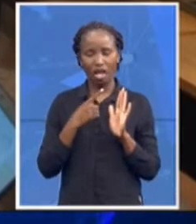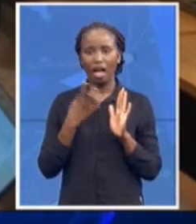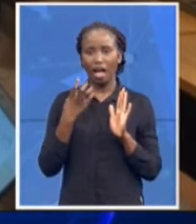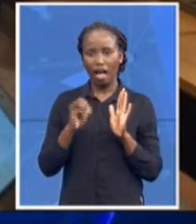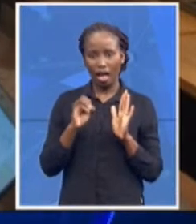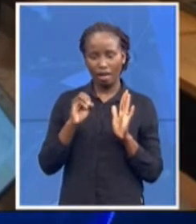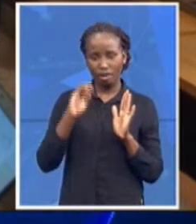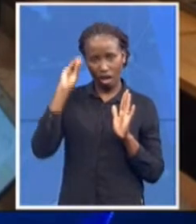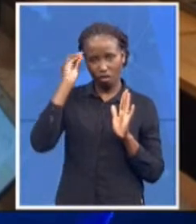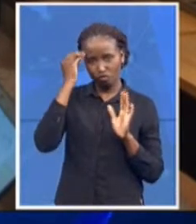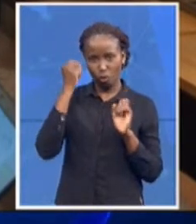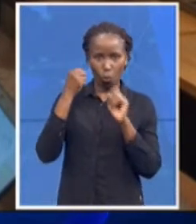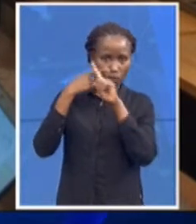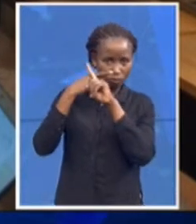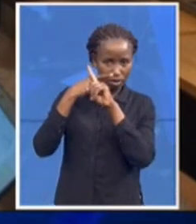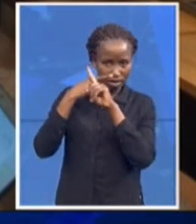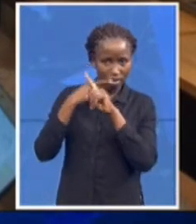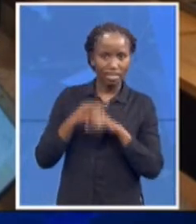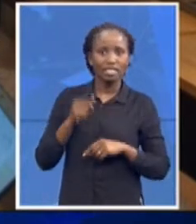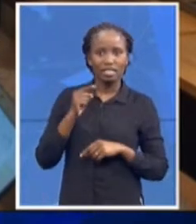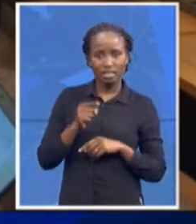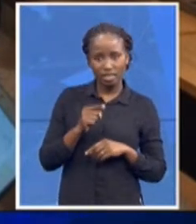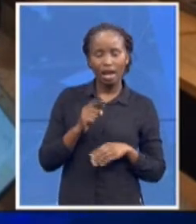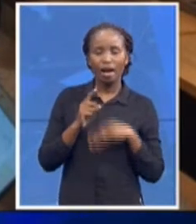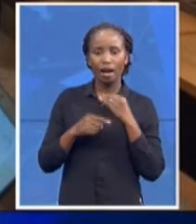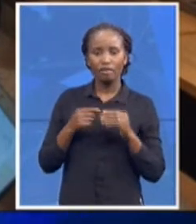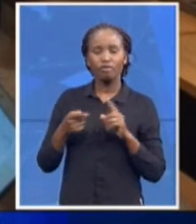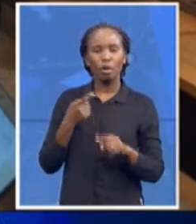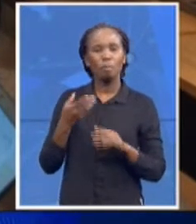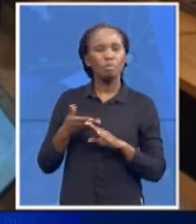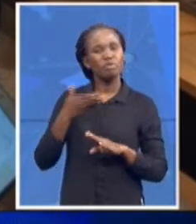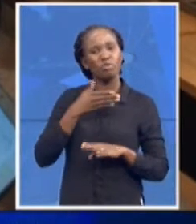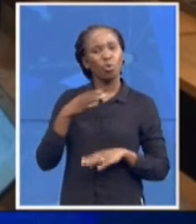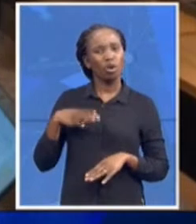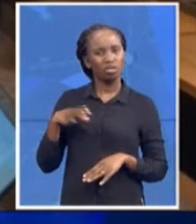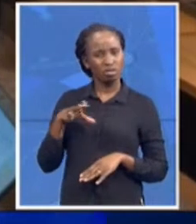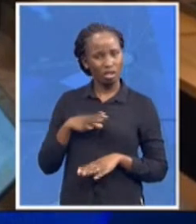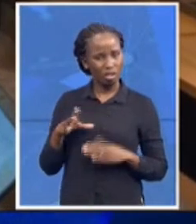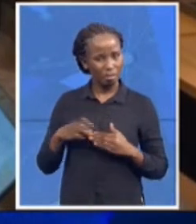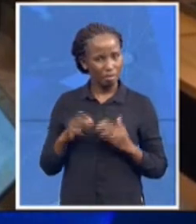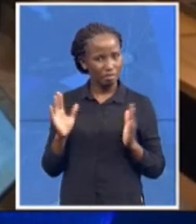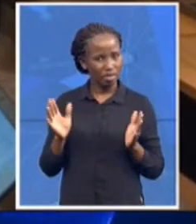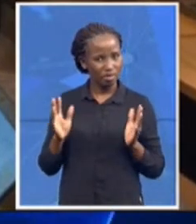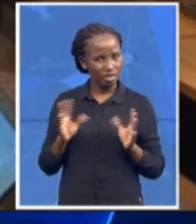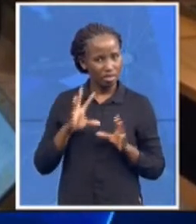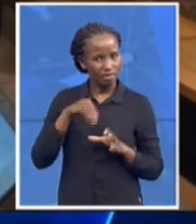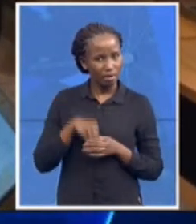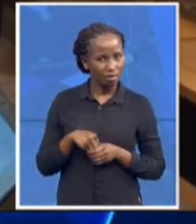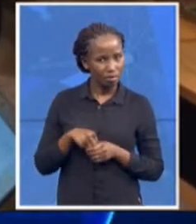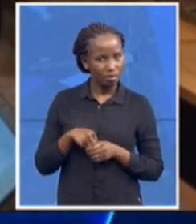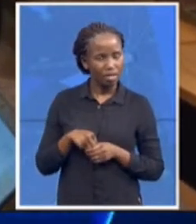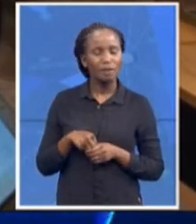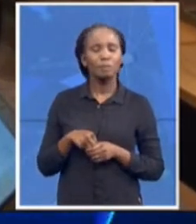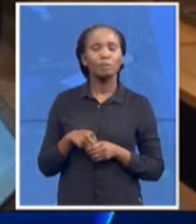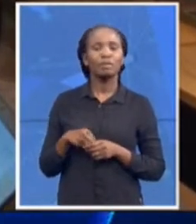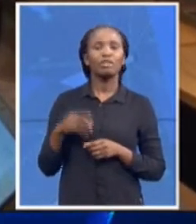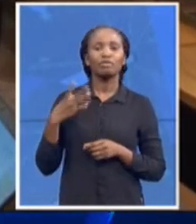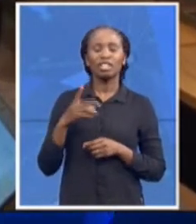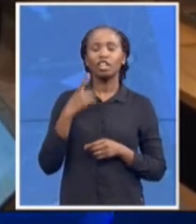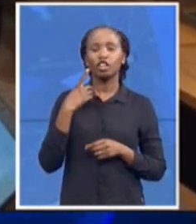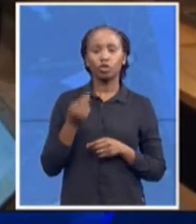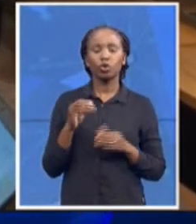former council members who were in the previous council, who contravened Section 8 of Subsection 5 of